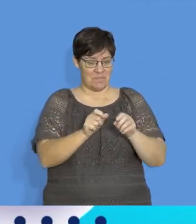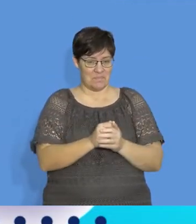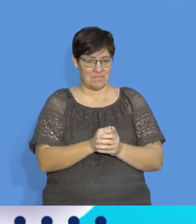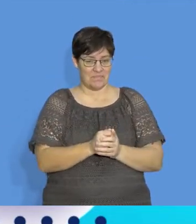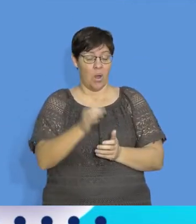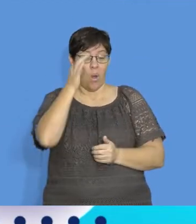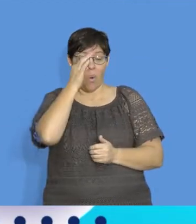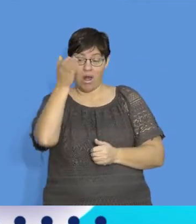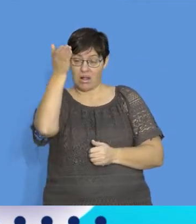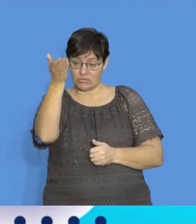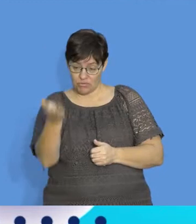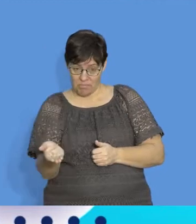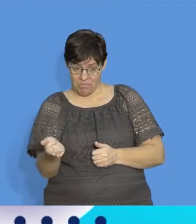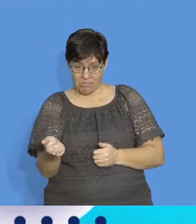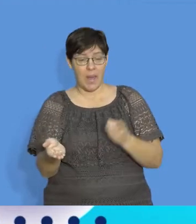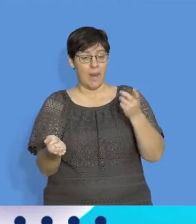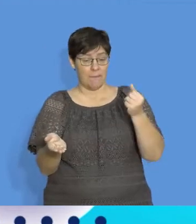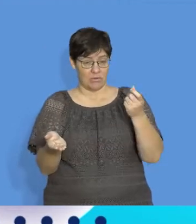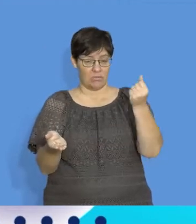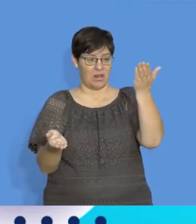Similarly, if the oil price drops,